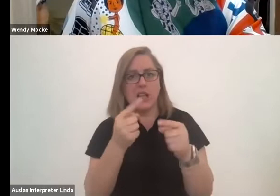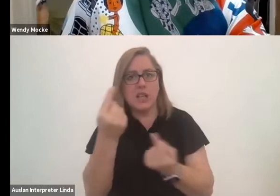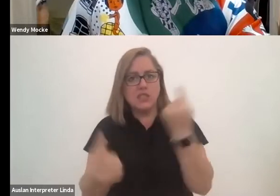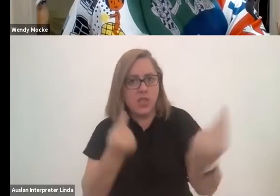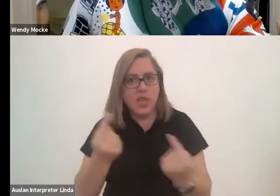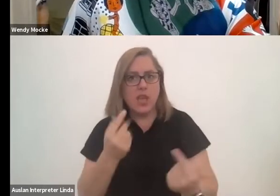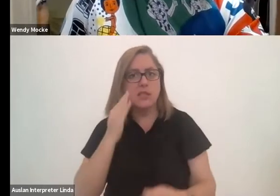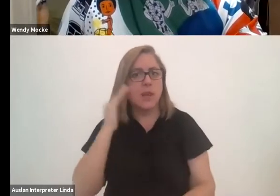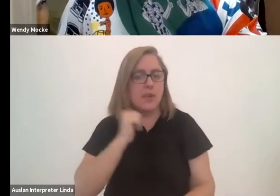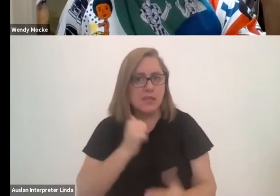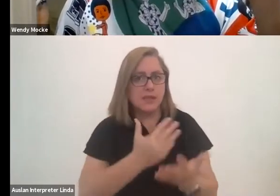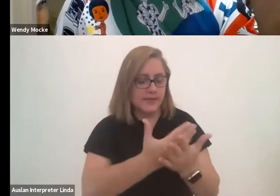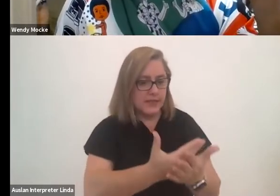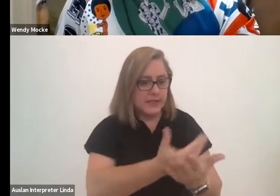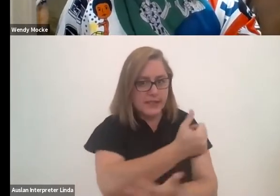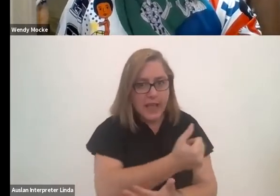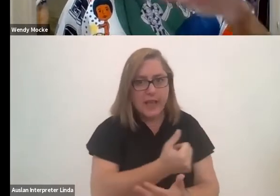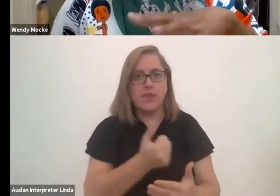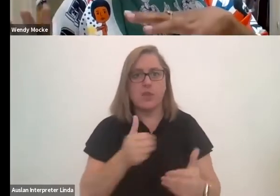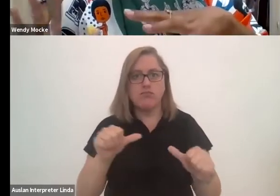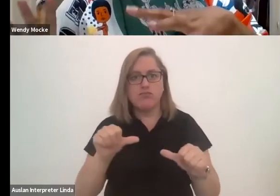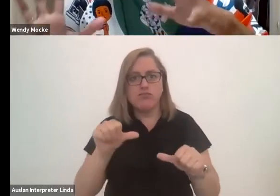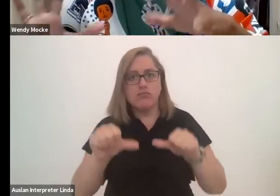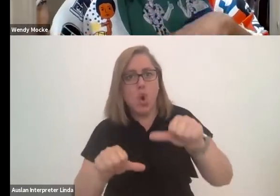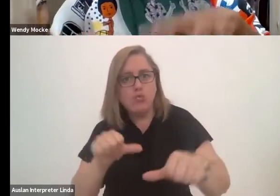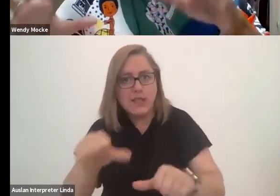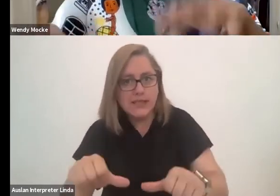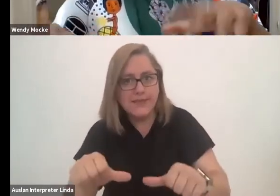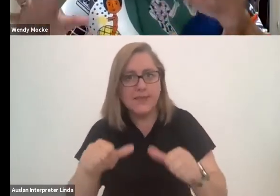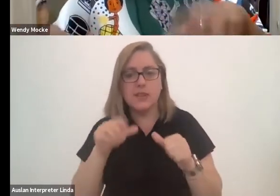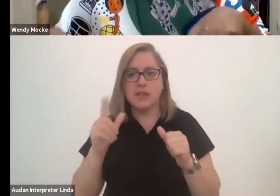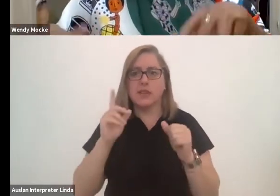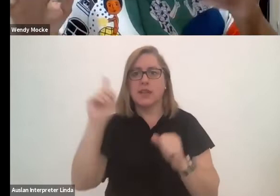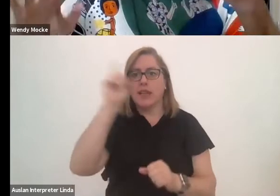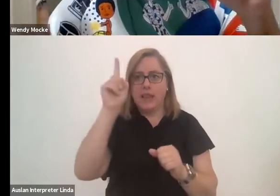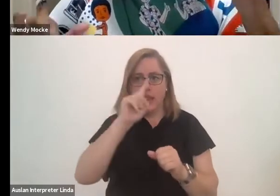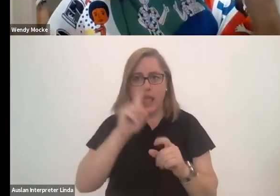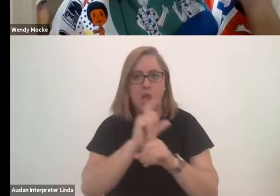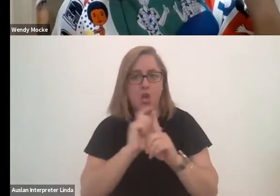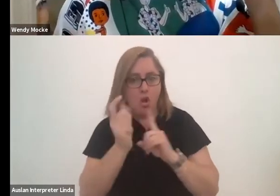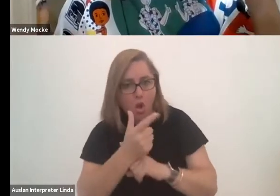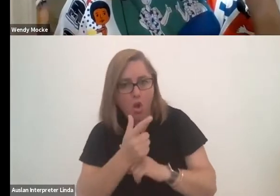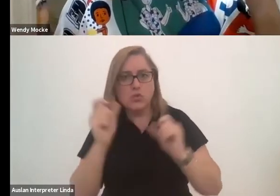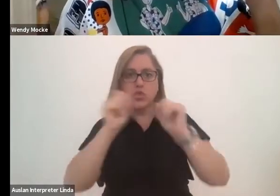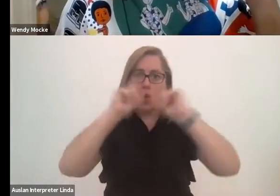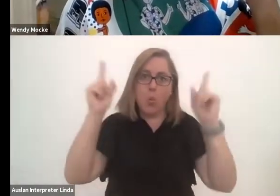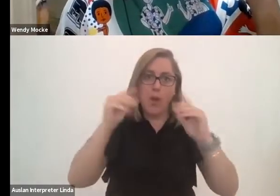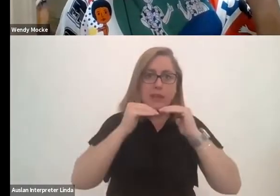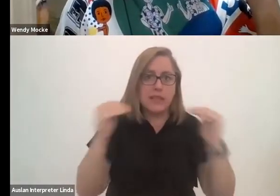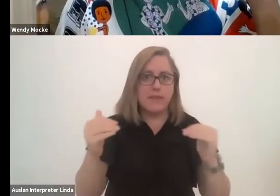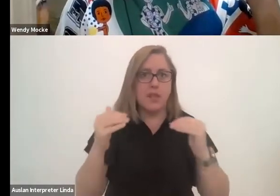safe, progressive, or critical, especially when navigating different cultures, backgrounds, generations, awareness levels?